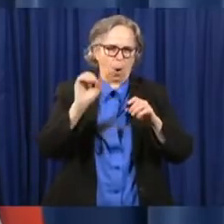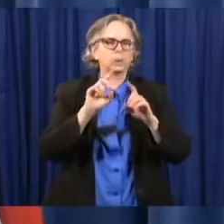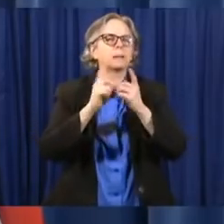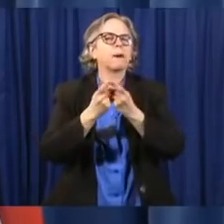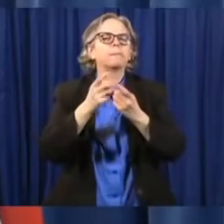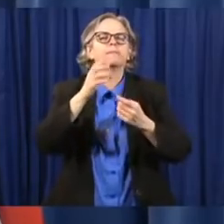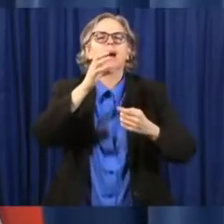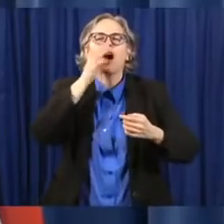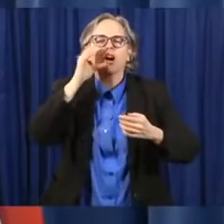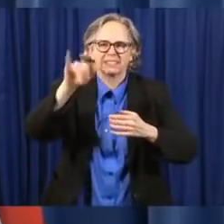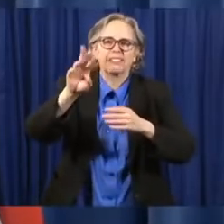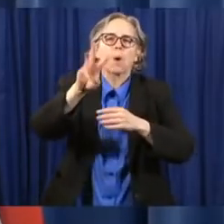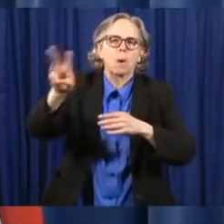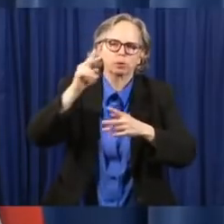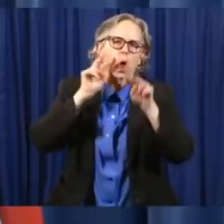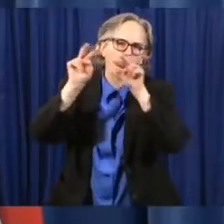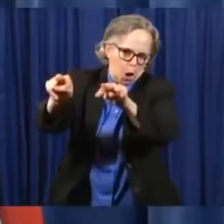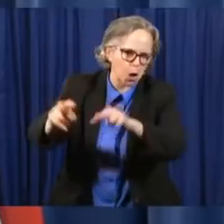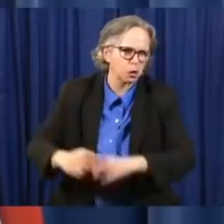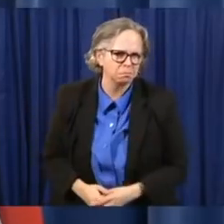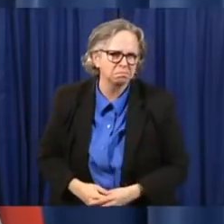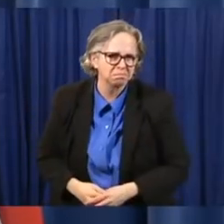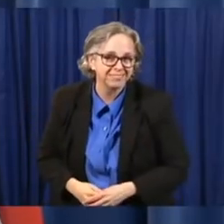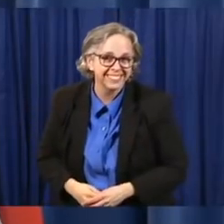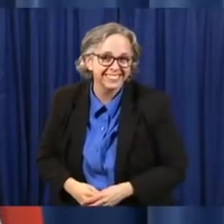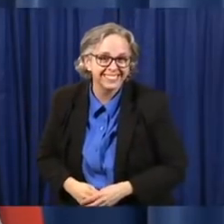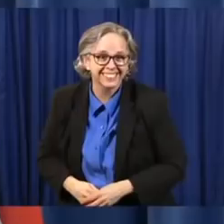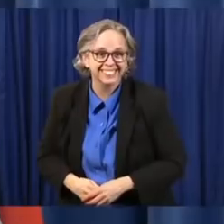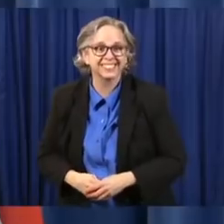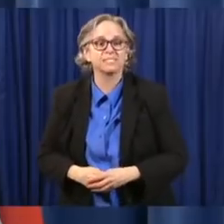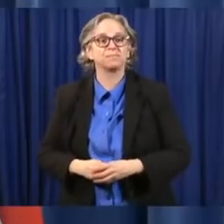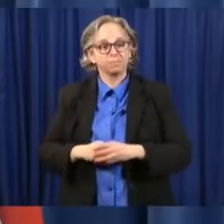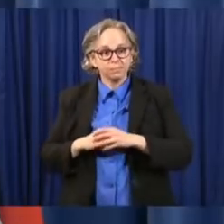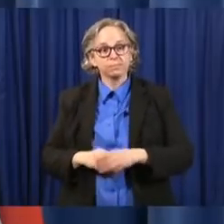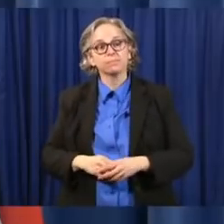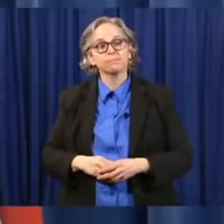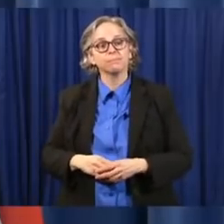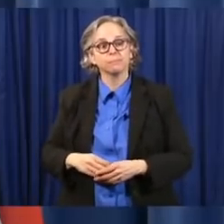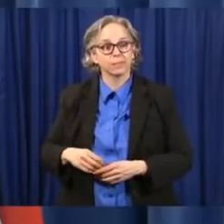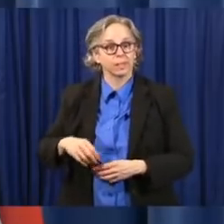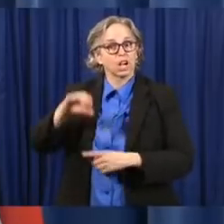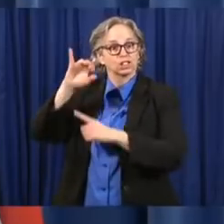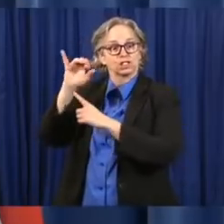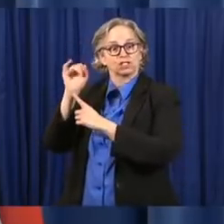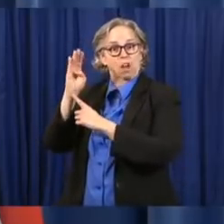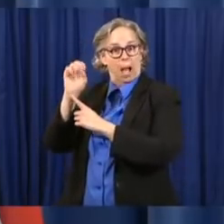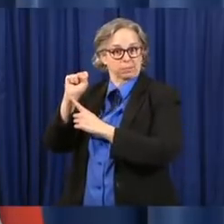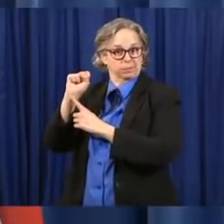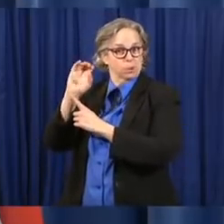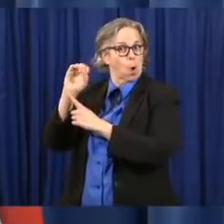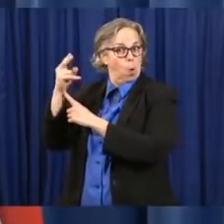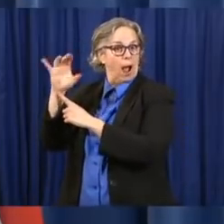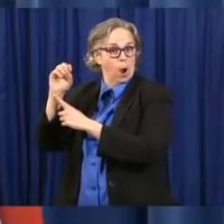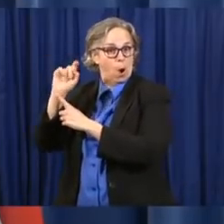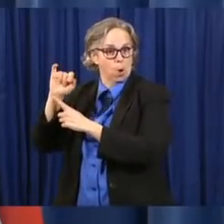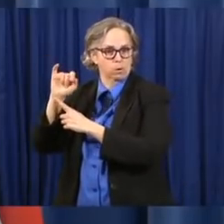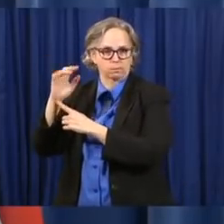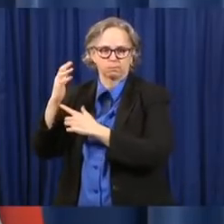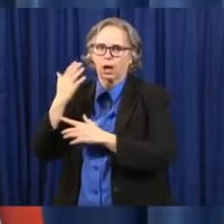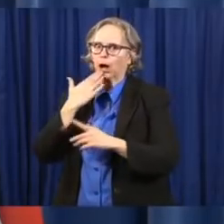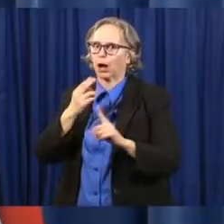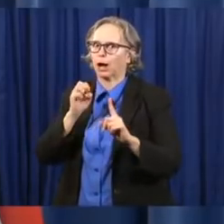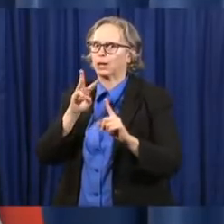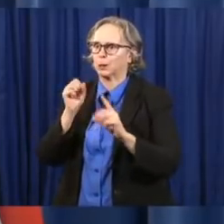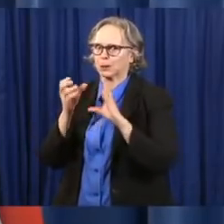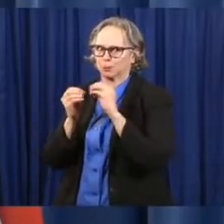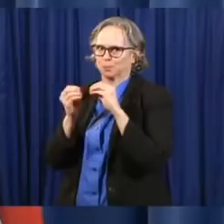And we have some good news out of Jobs Ohio, out of People's Bank, and the First Federal Home Savings. As